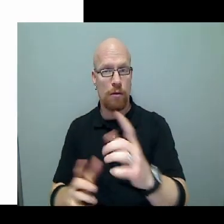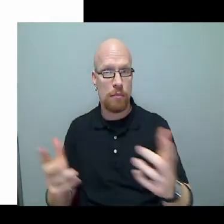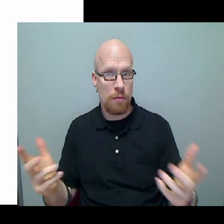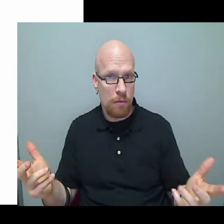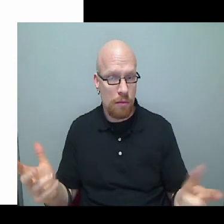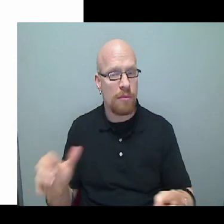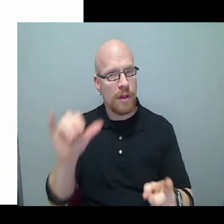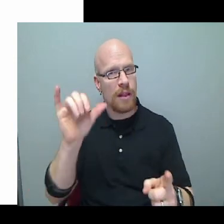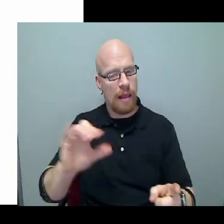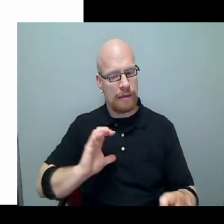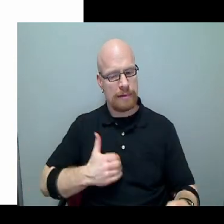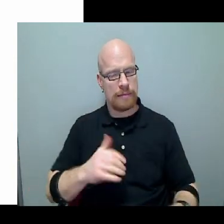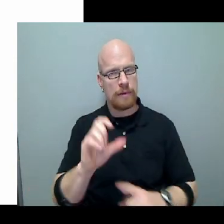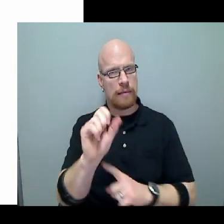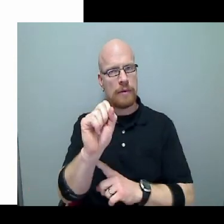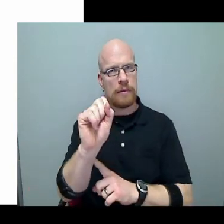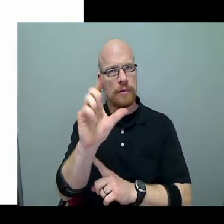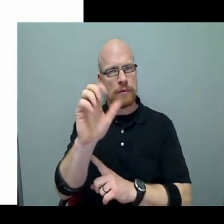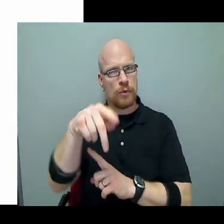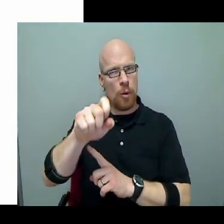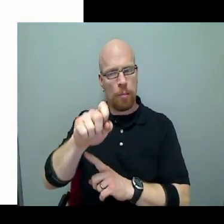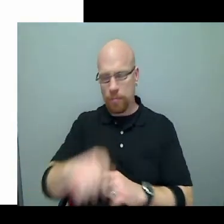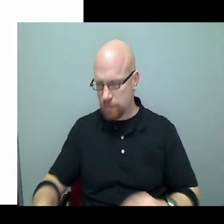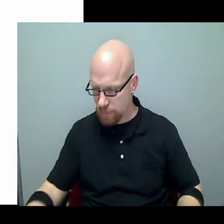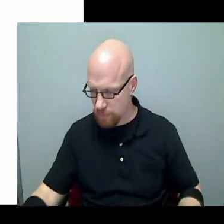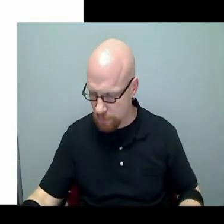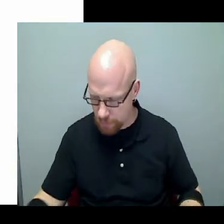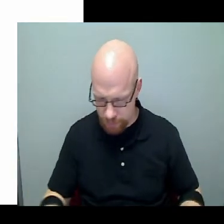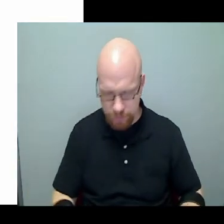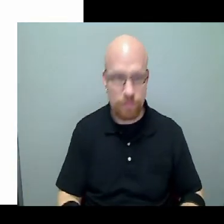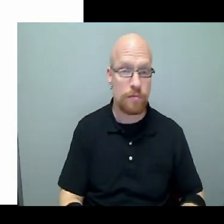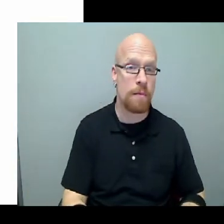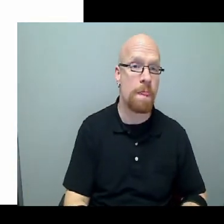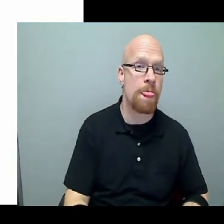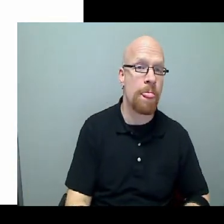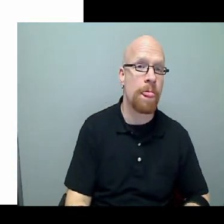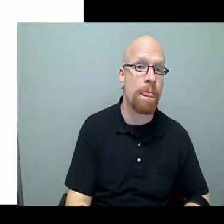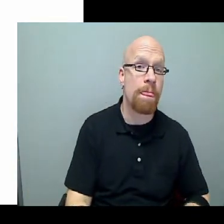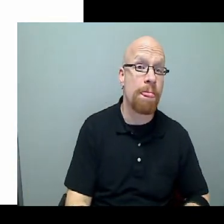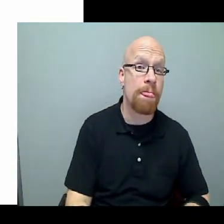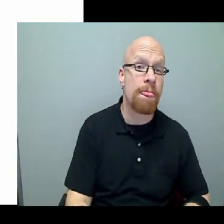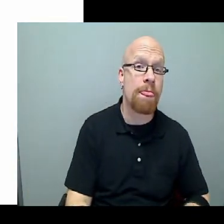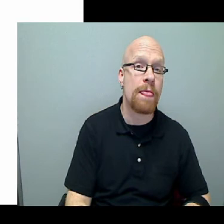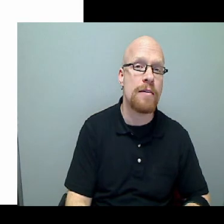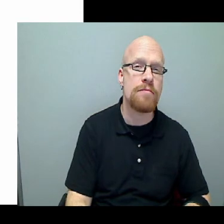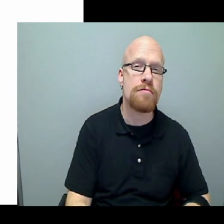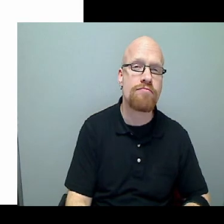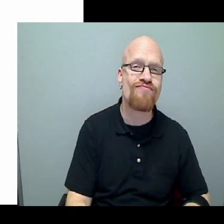saying m equals 1 over 1, and that's our slope.